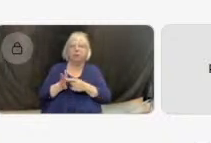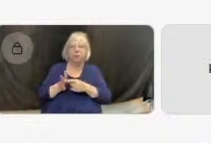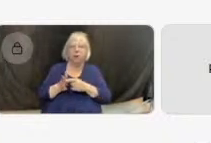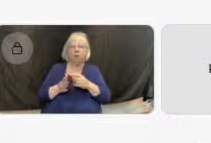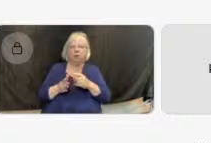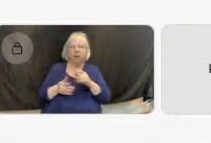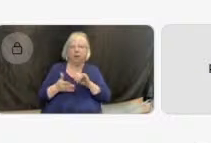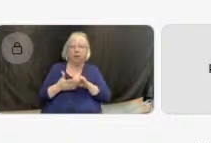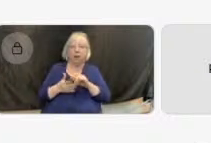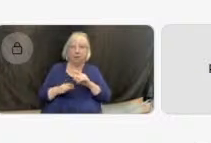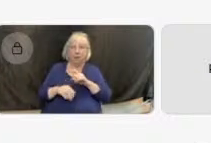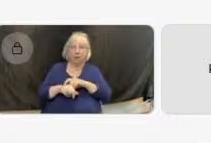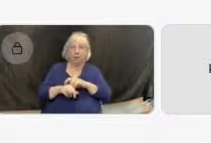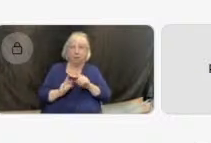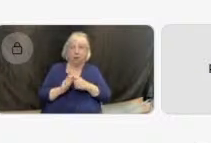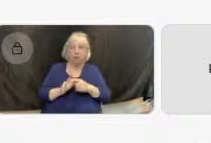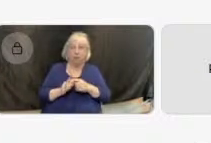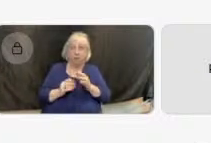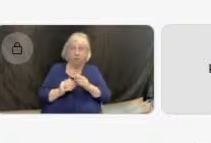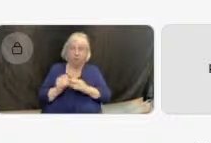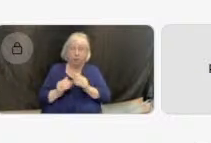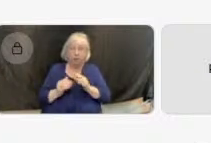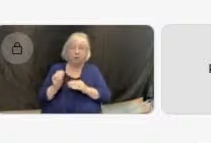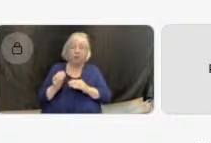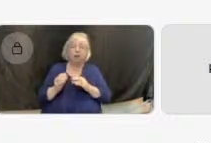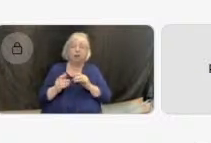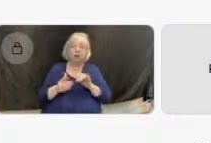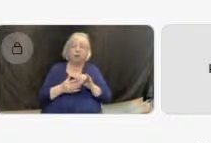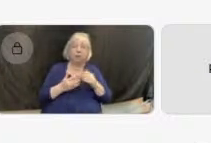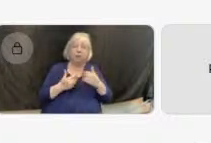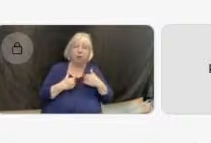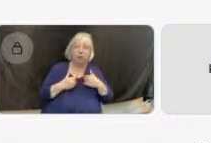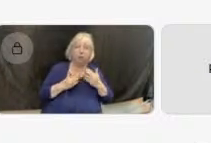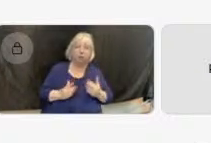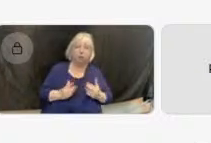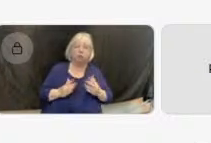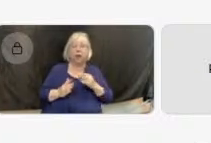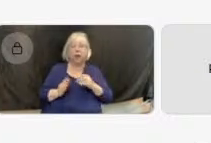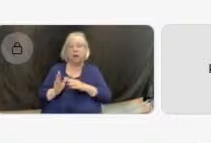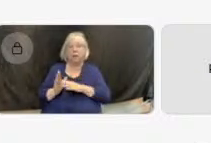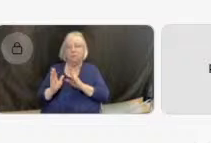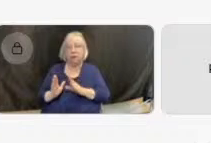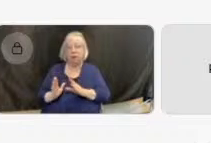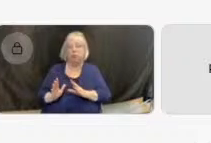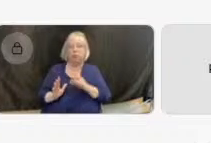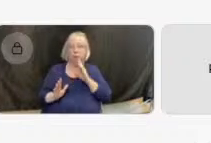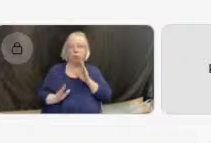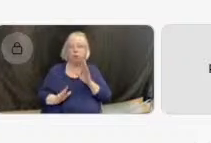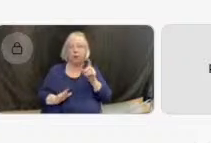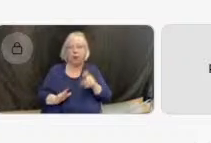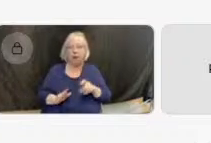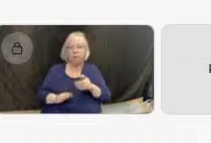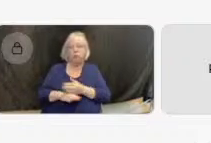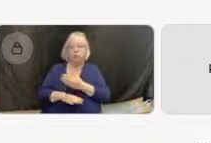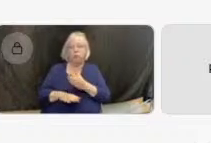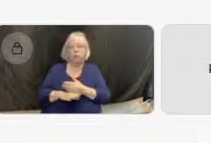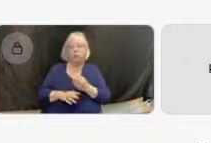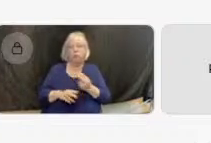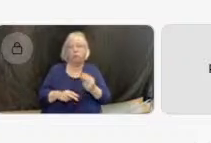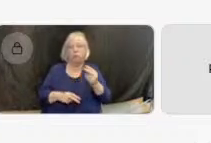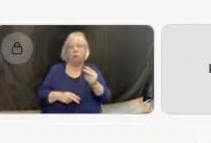development, that the owners or the developers of the land would have to improve the northern